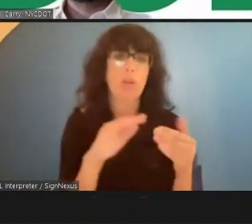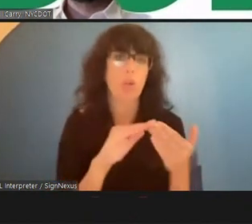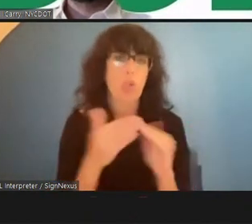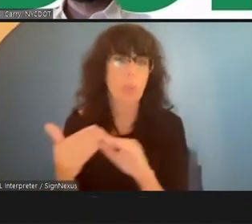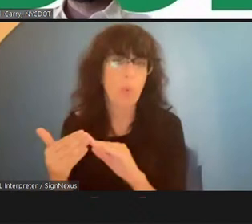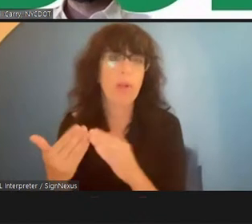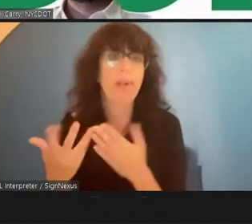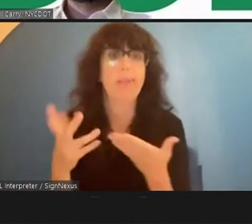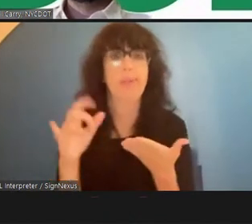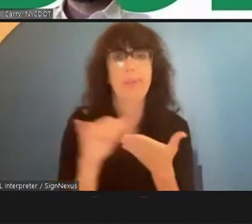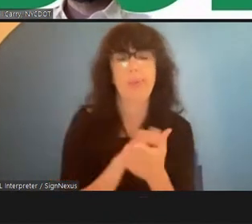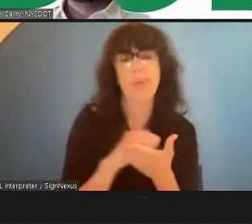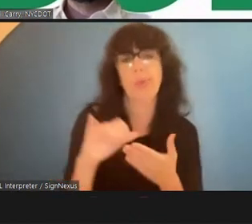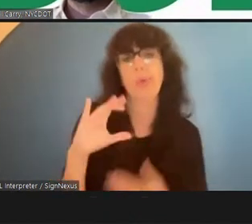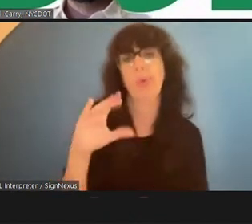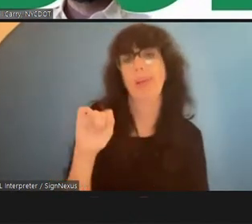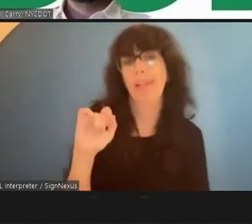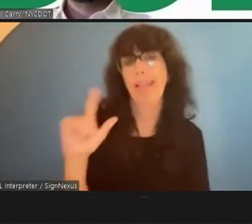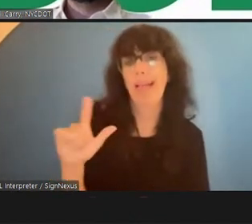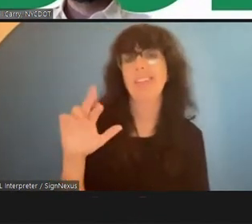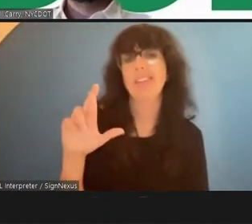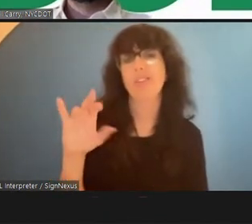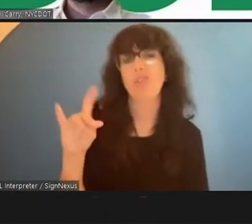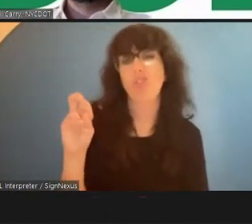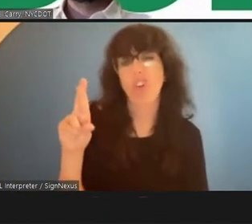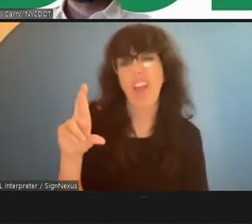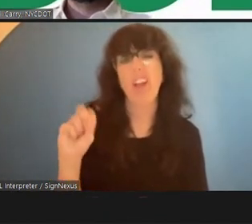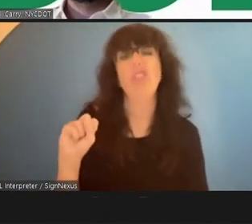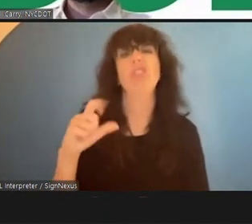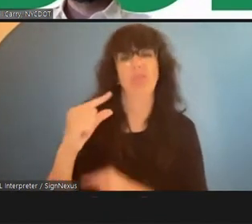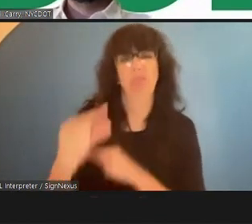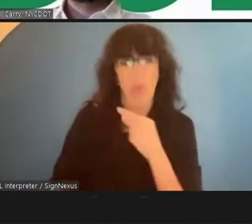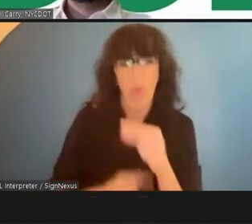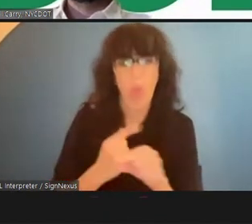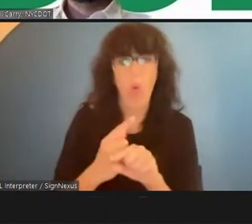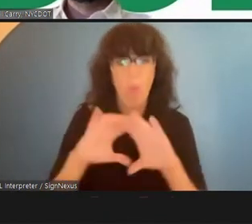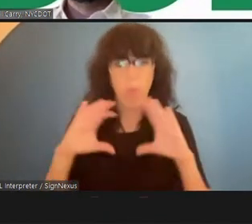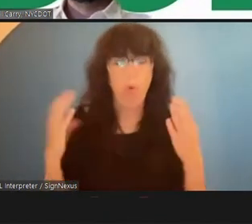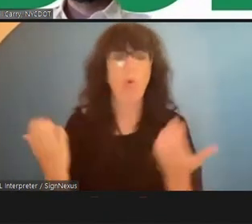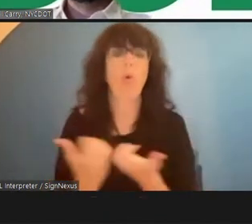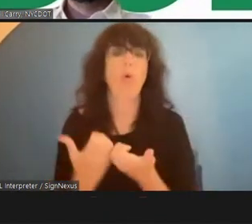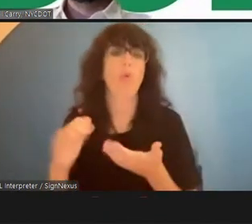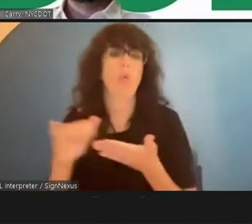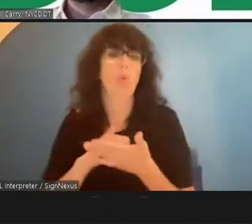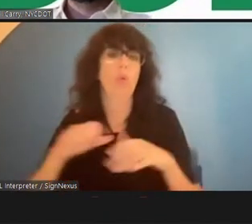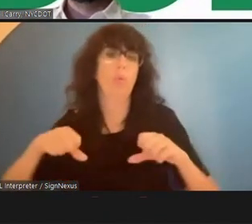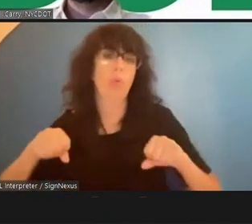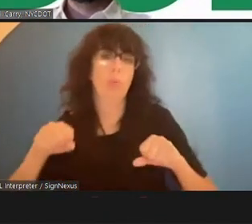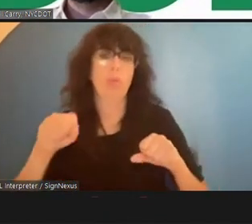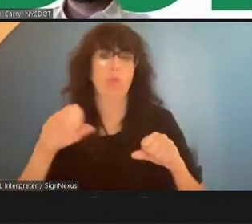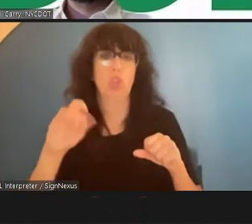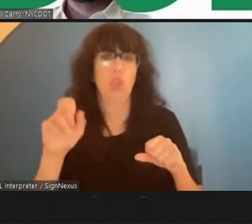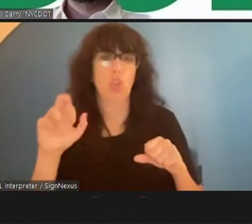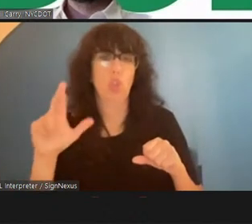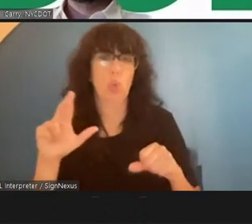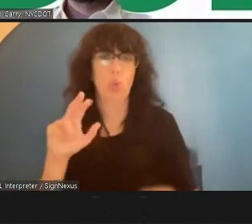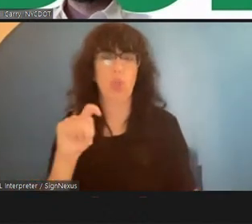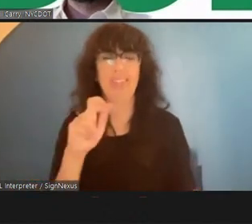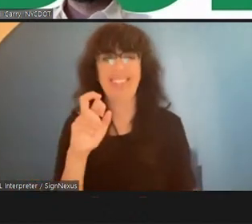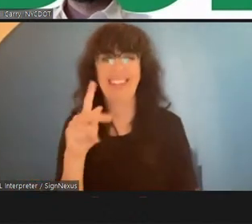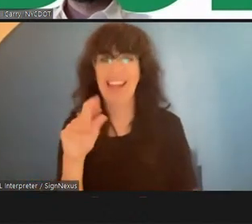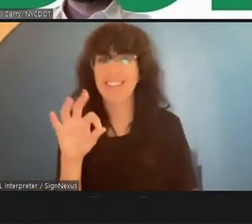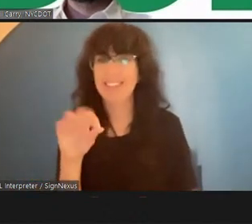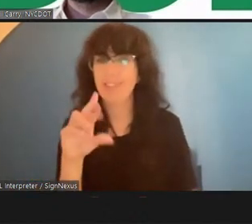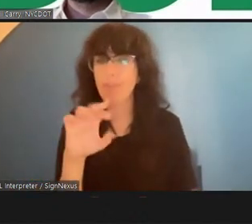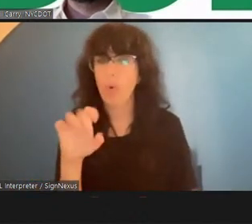new york classic writers which is a global community new york motorcycle and scooter task force which i'm sure some of you